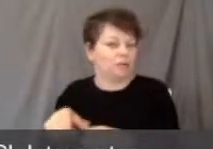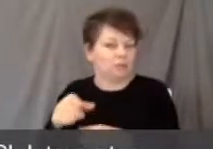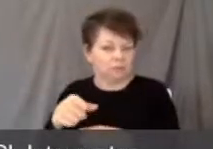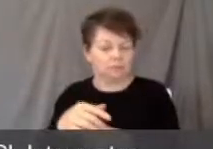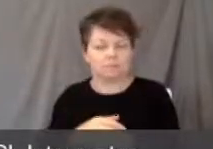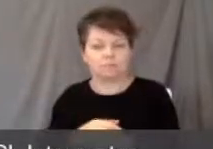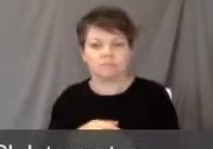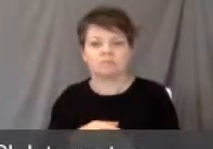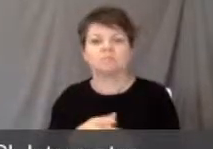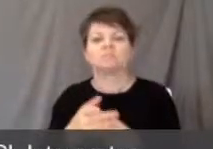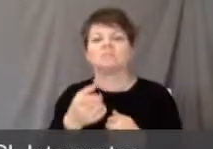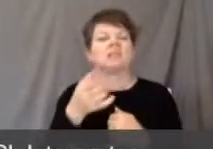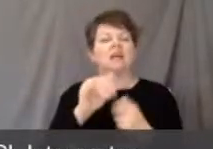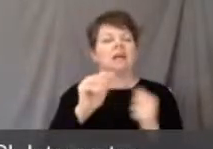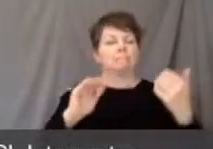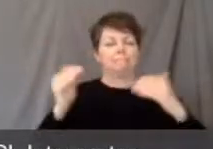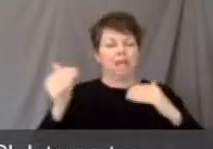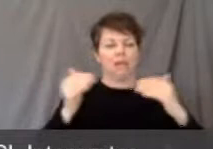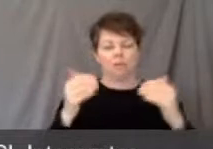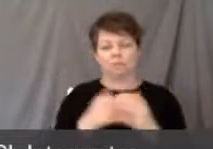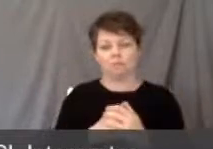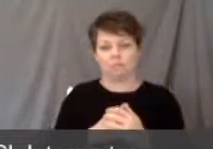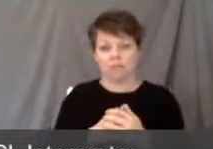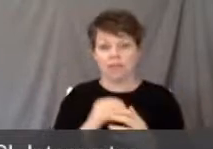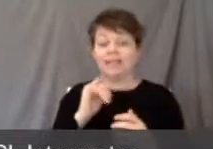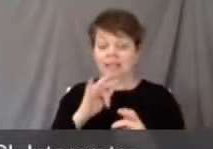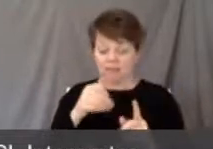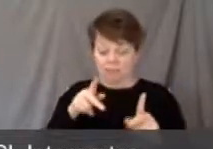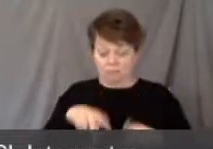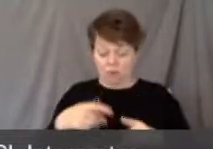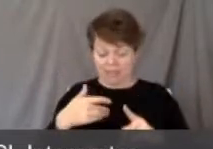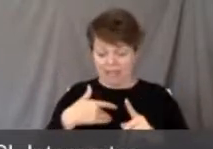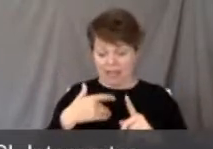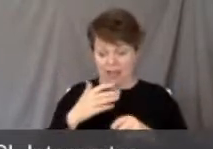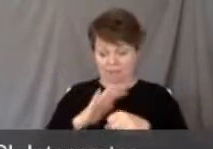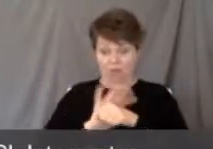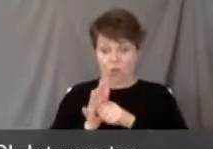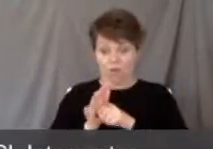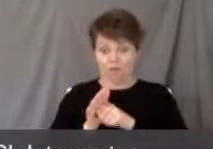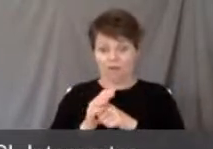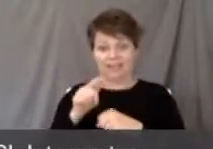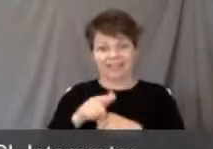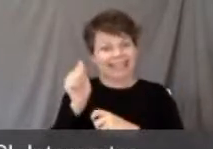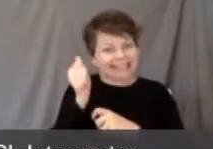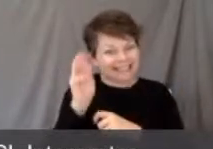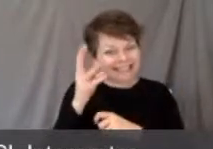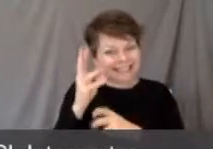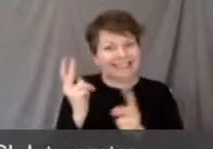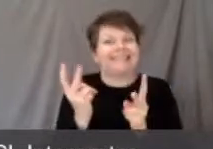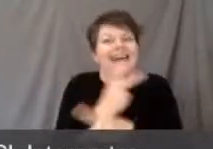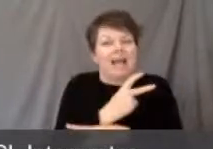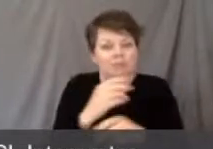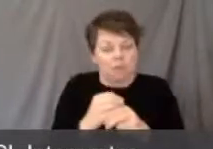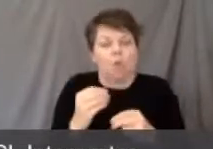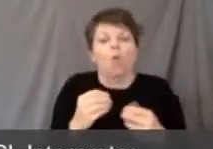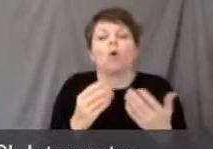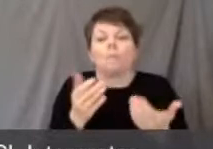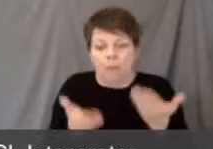make a comparison that if you have a COVID infection, the likelihood is at least 16 times more likely that you would